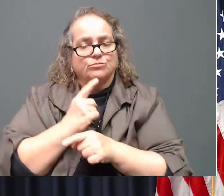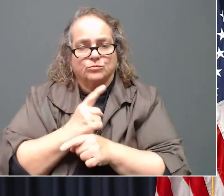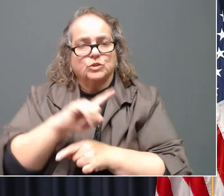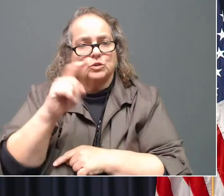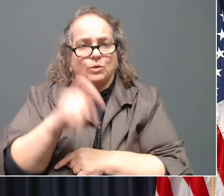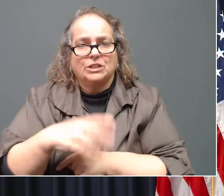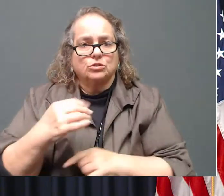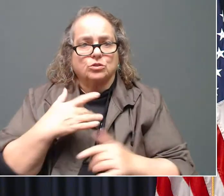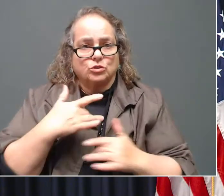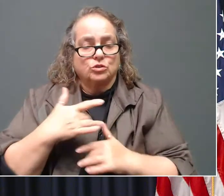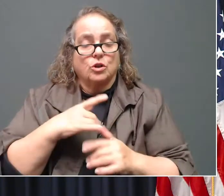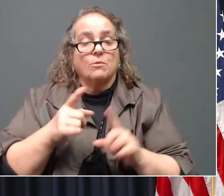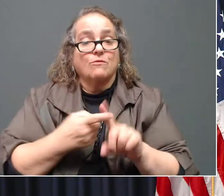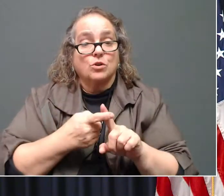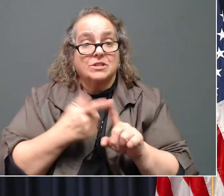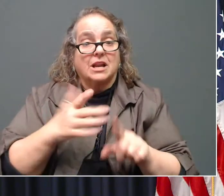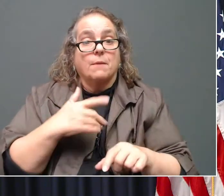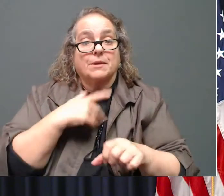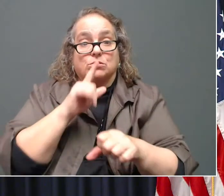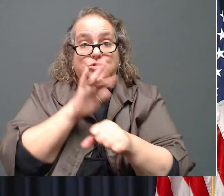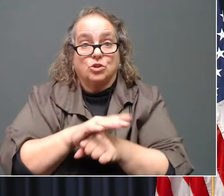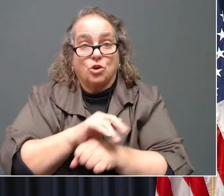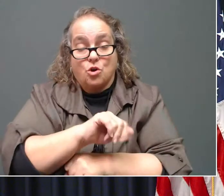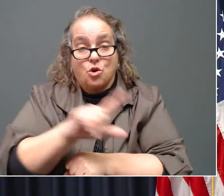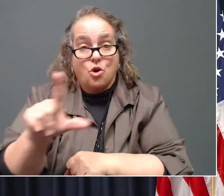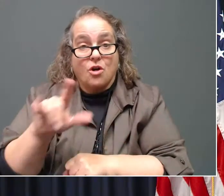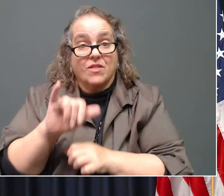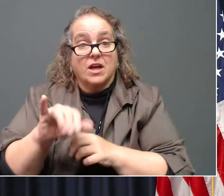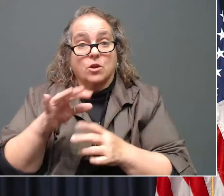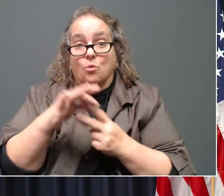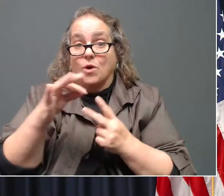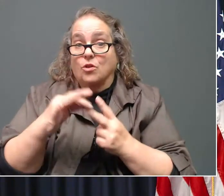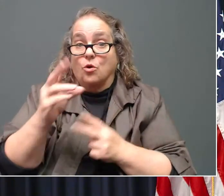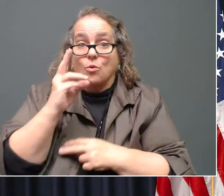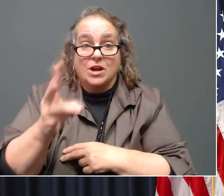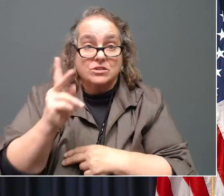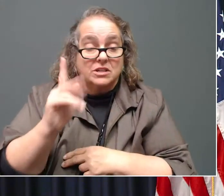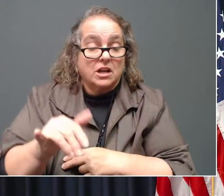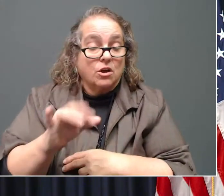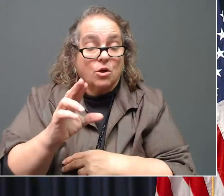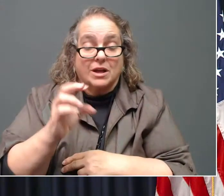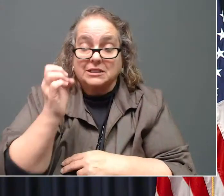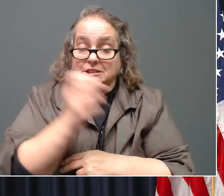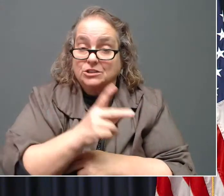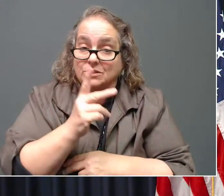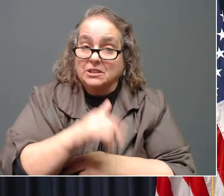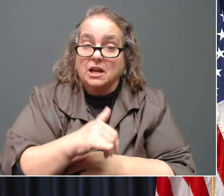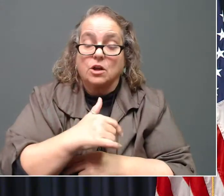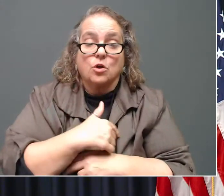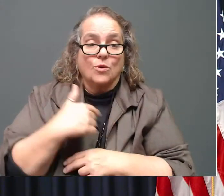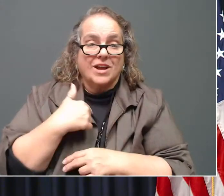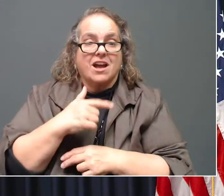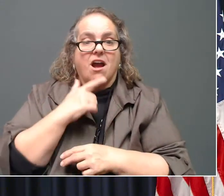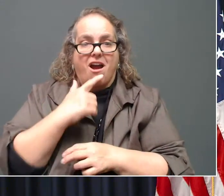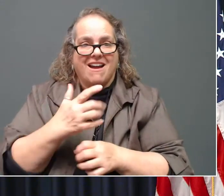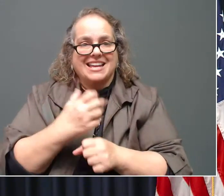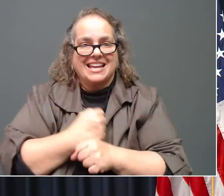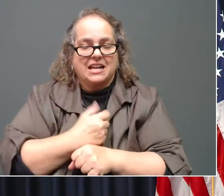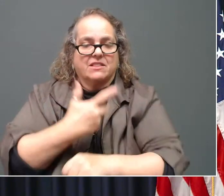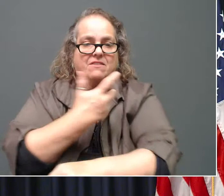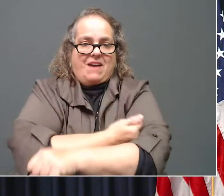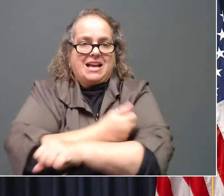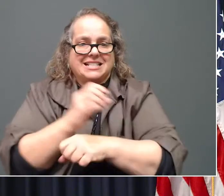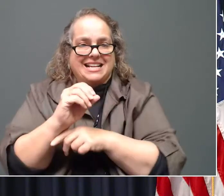let me assure everybody that whether it's Western Kentucky or Eastern Kentucky, we're getting the vaccine out